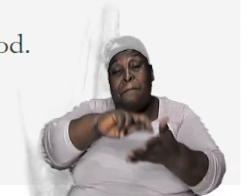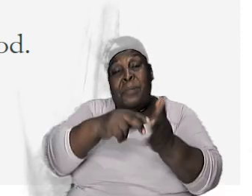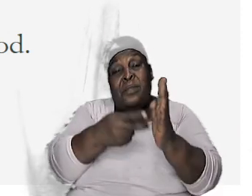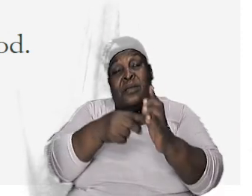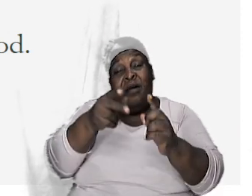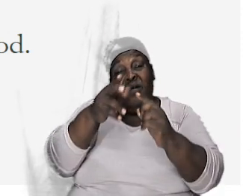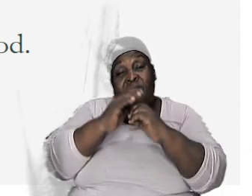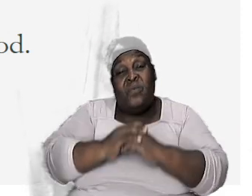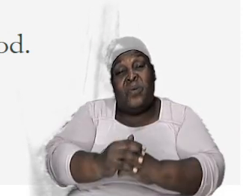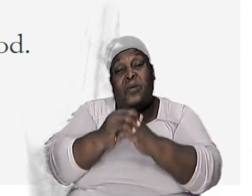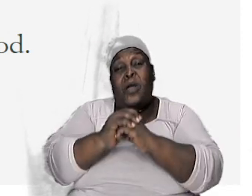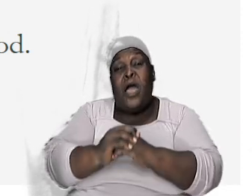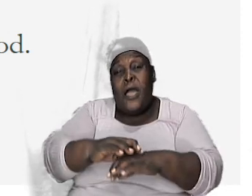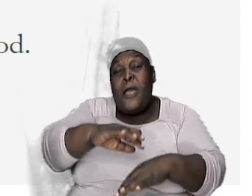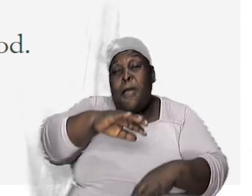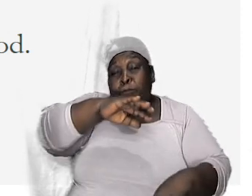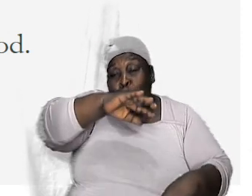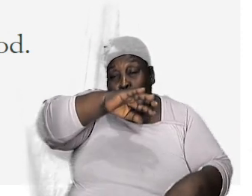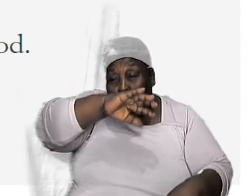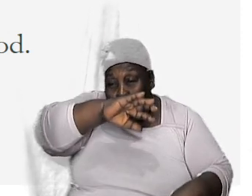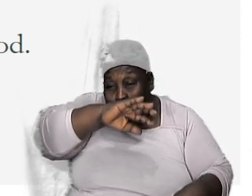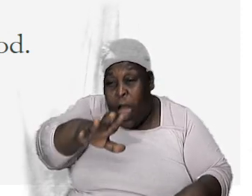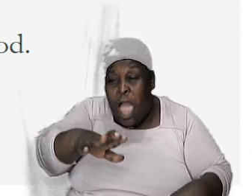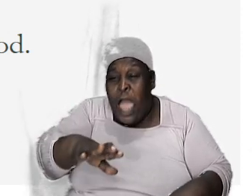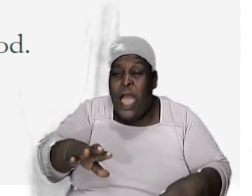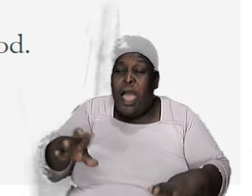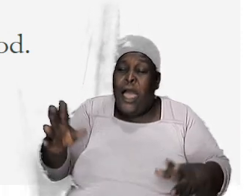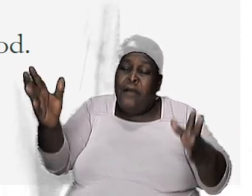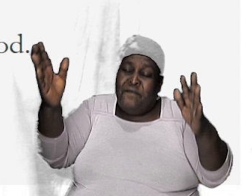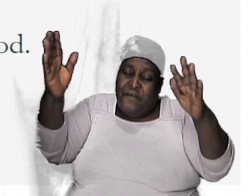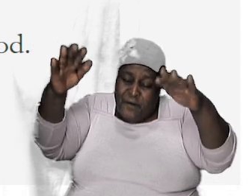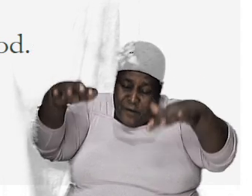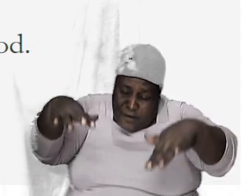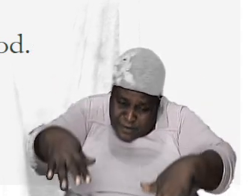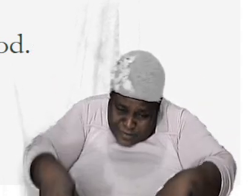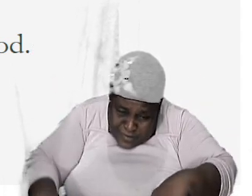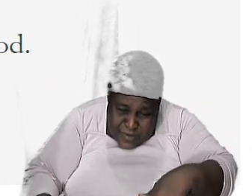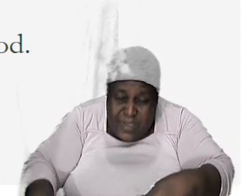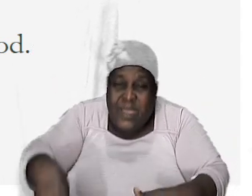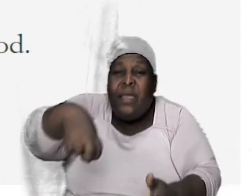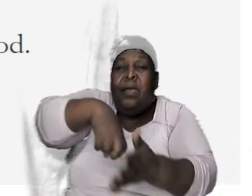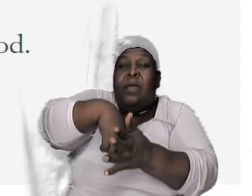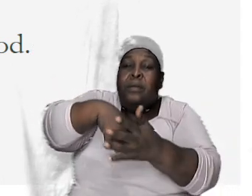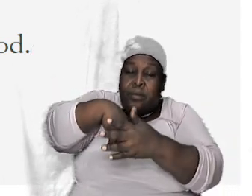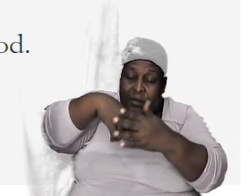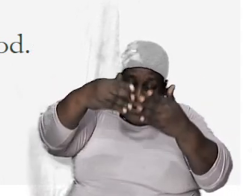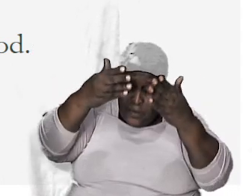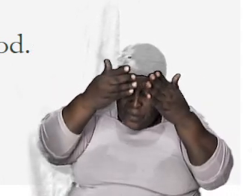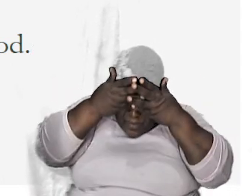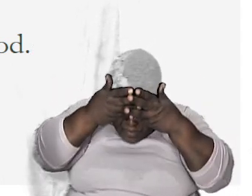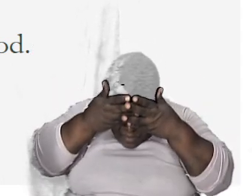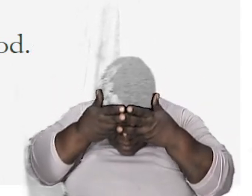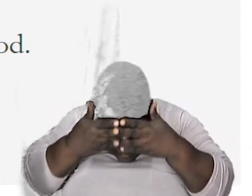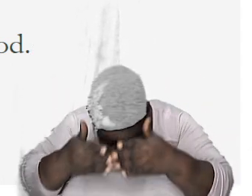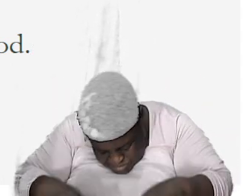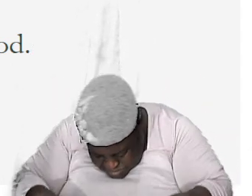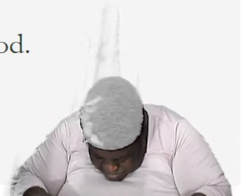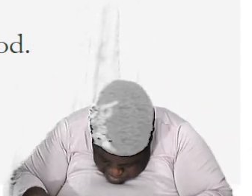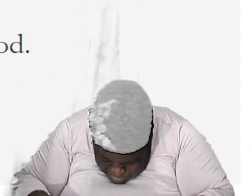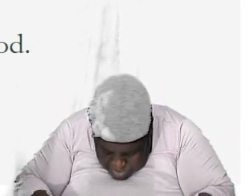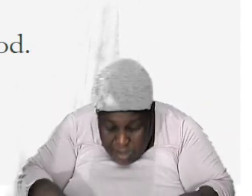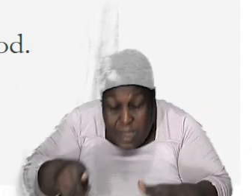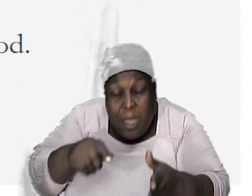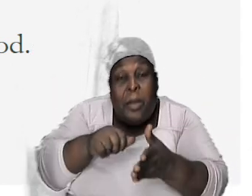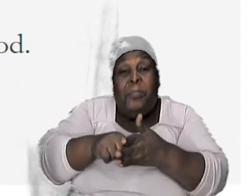actually means to kiss the hand. It means to fall to the knees. It means to touch the forehead to the ground. It means to pay honor. It